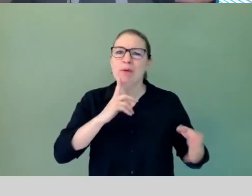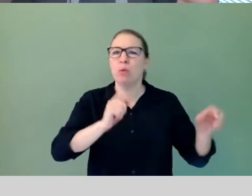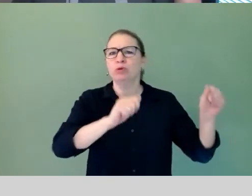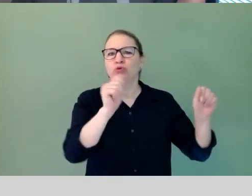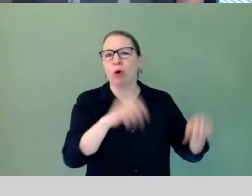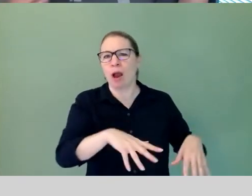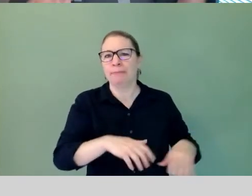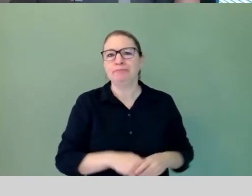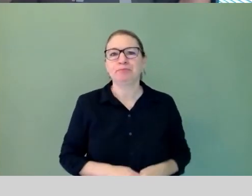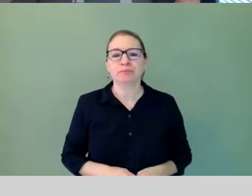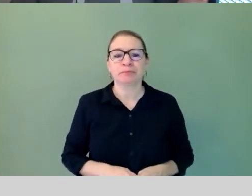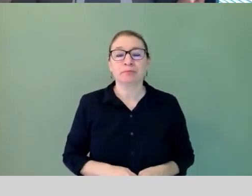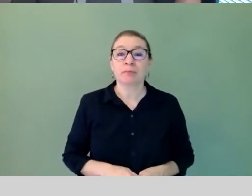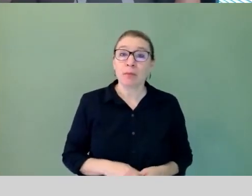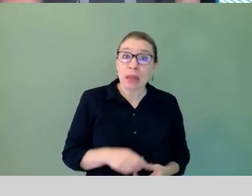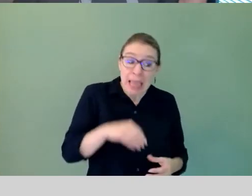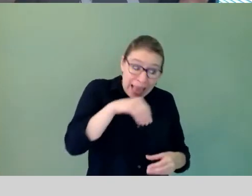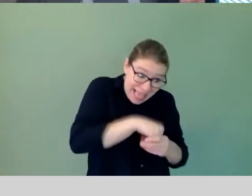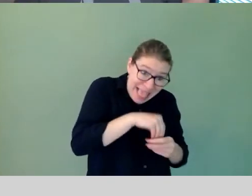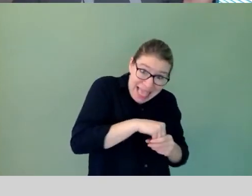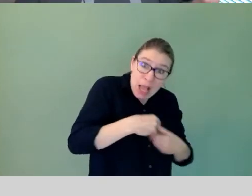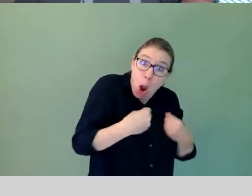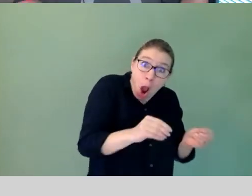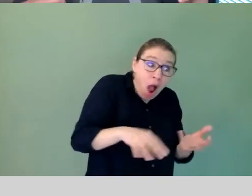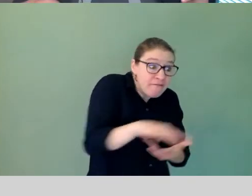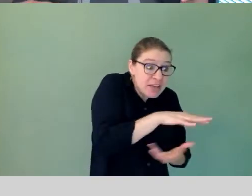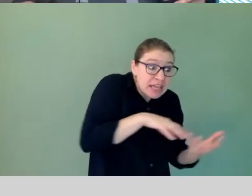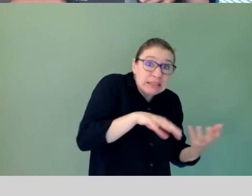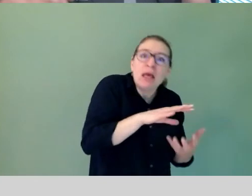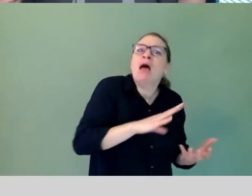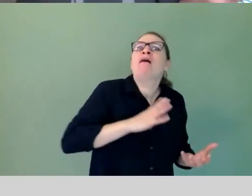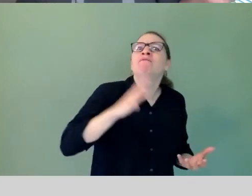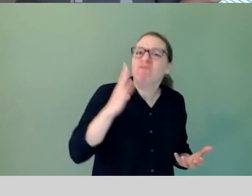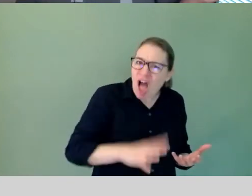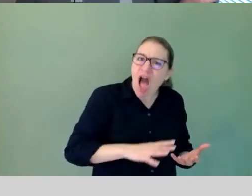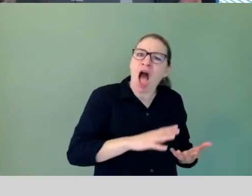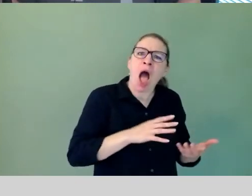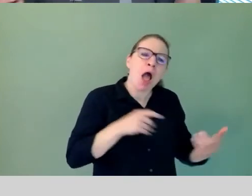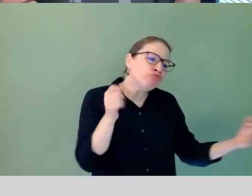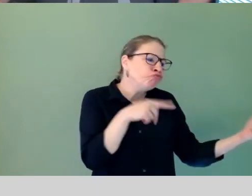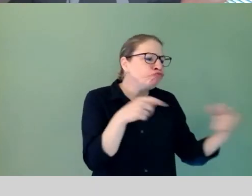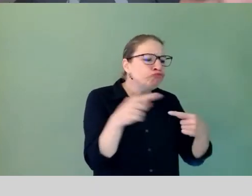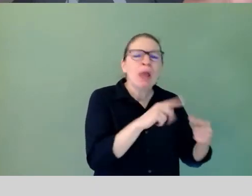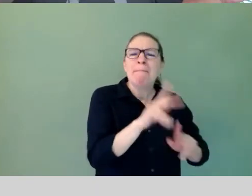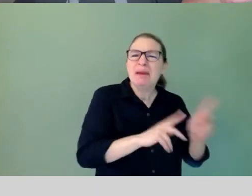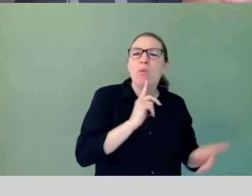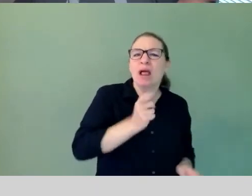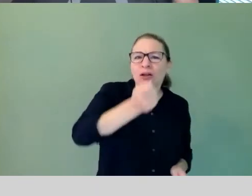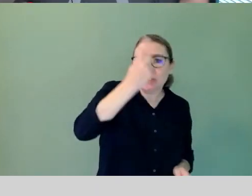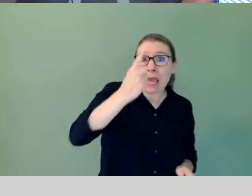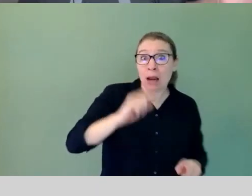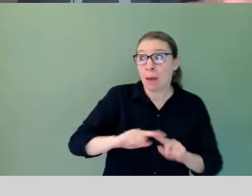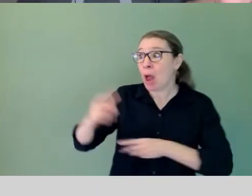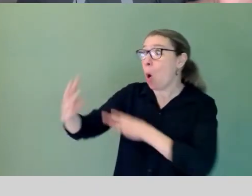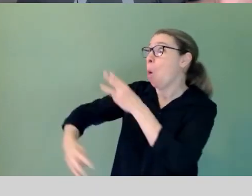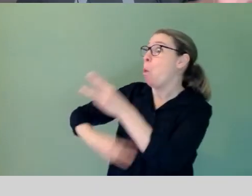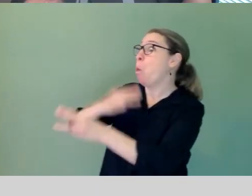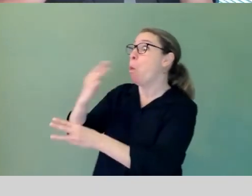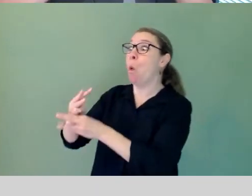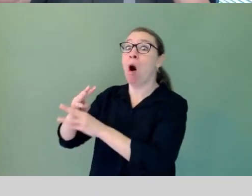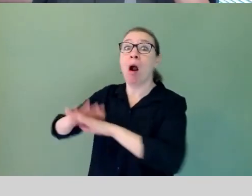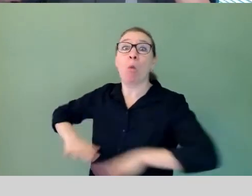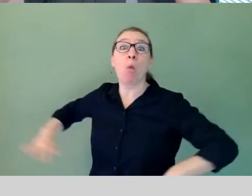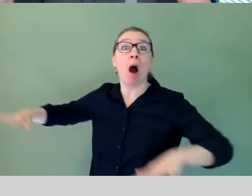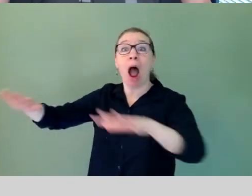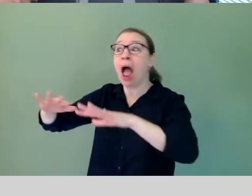6 coworkers that you are around will probably understand these. A global audience of people who may have never seen SpongeBob may not get the